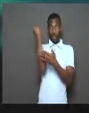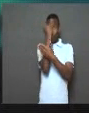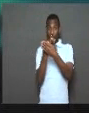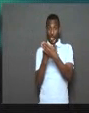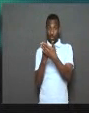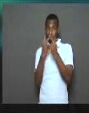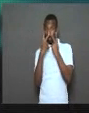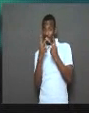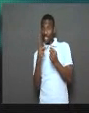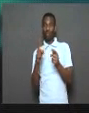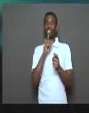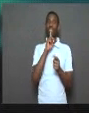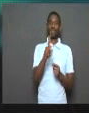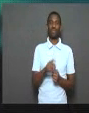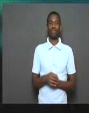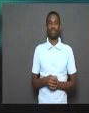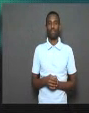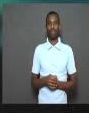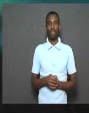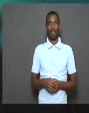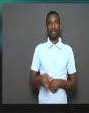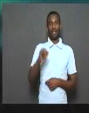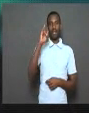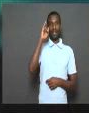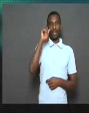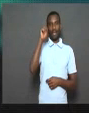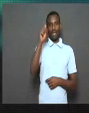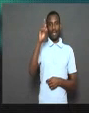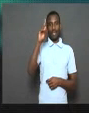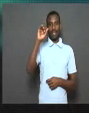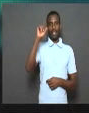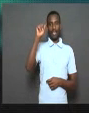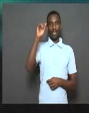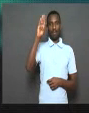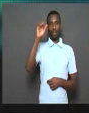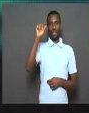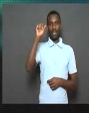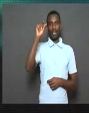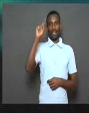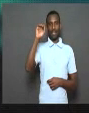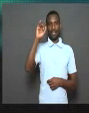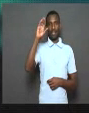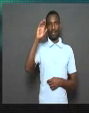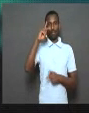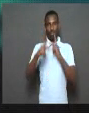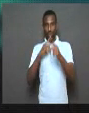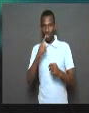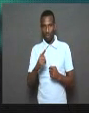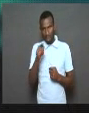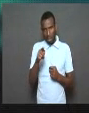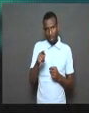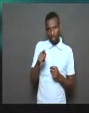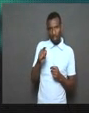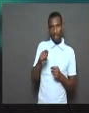The first diagram demonstrates an adiabatic process. This